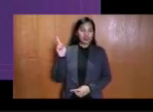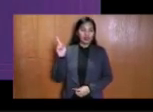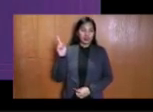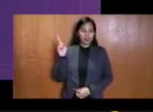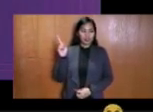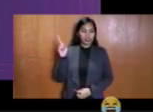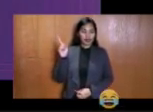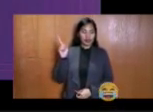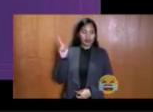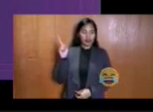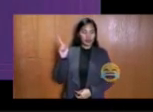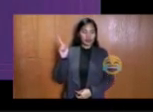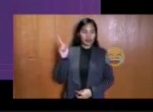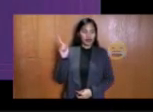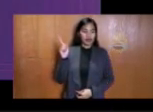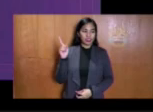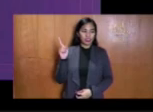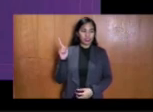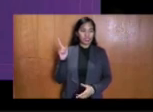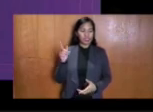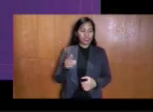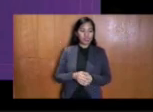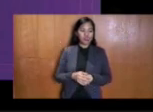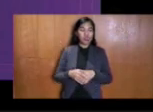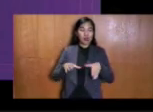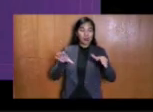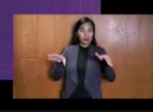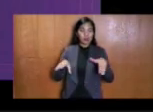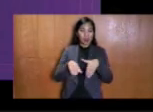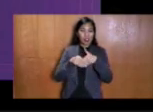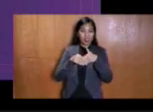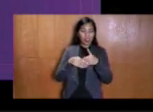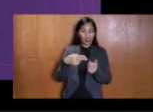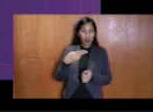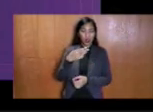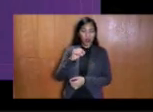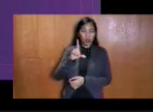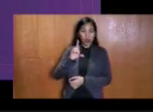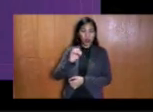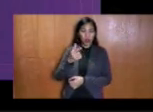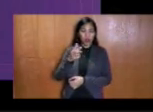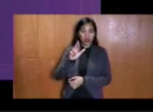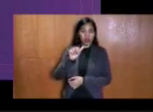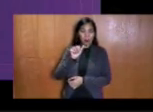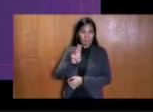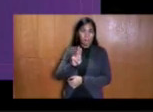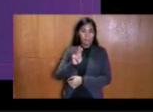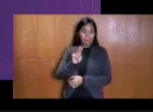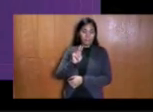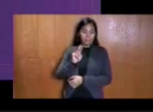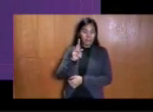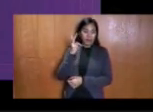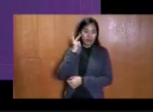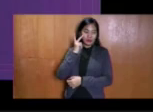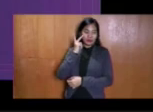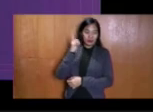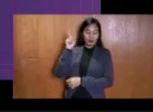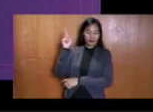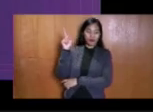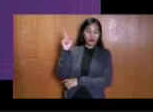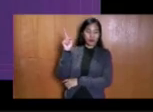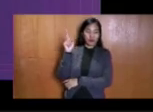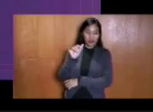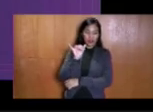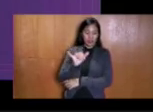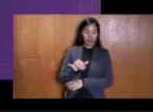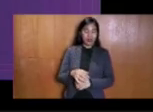So you can marry your hologram, not full AI just yet, but that's one one of the things that